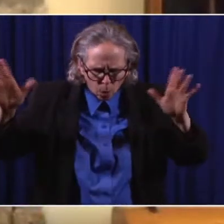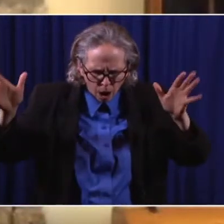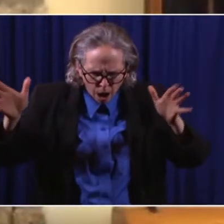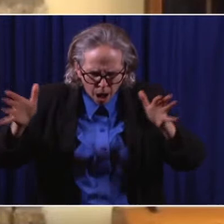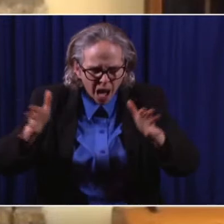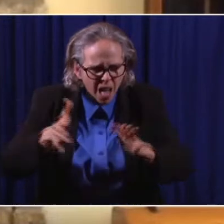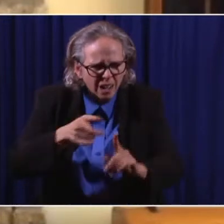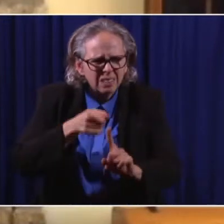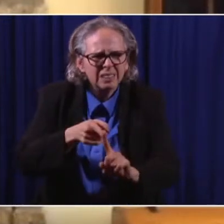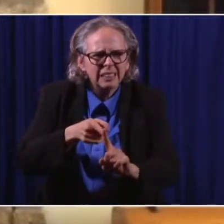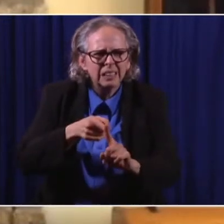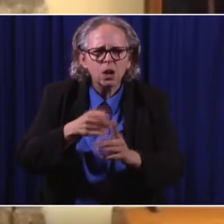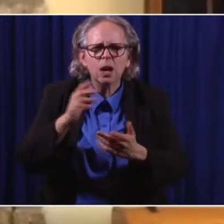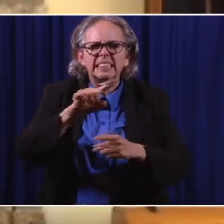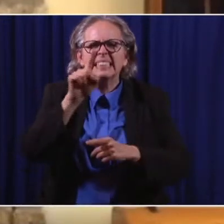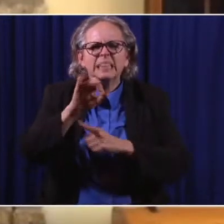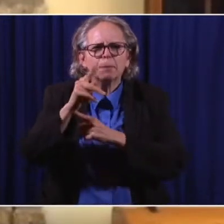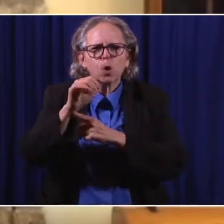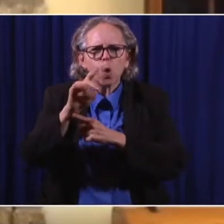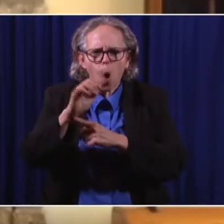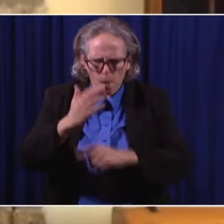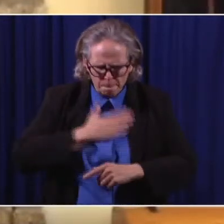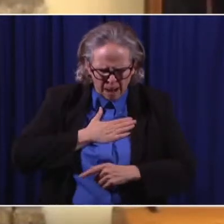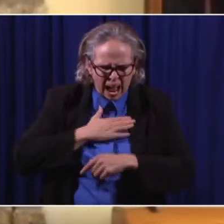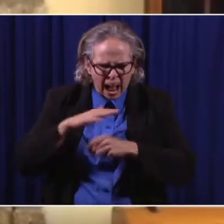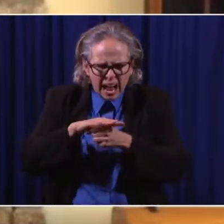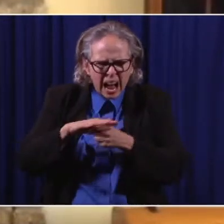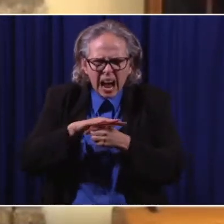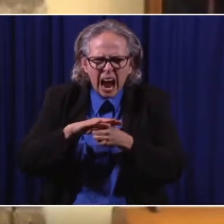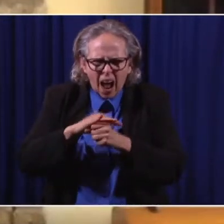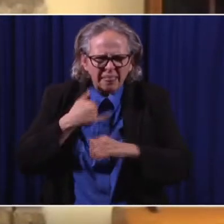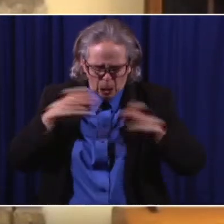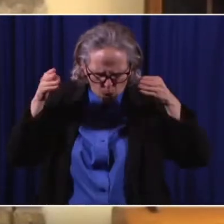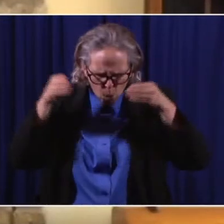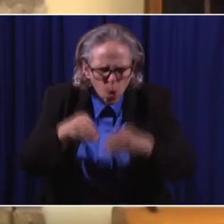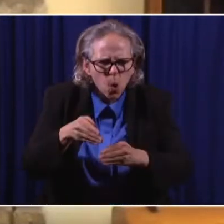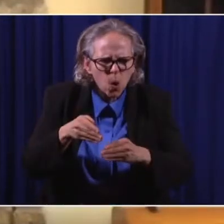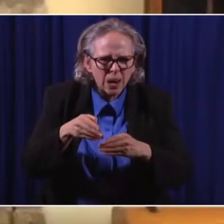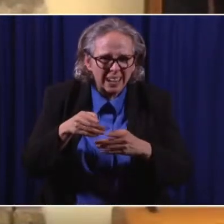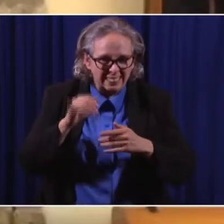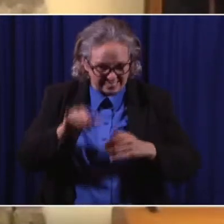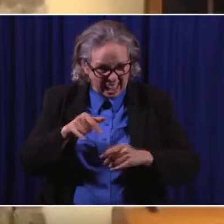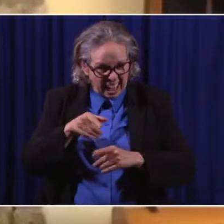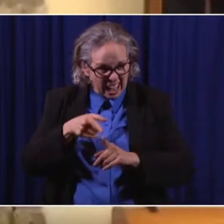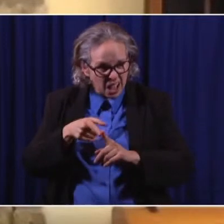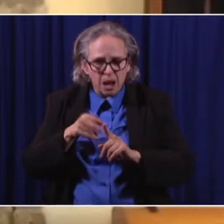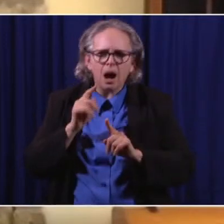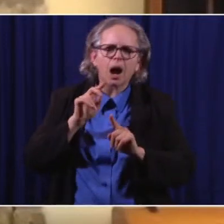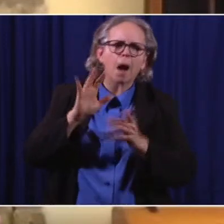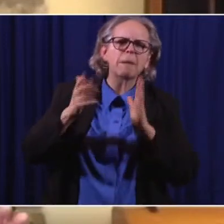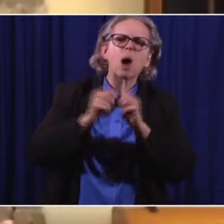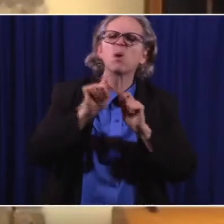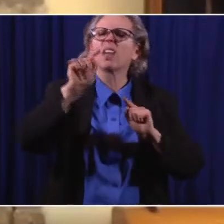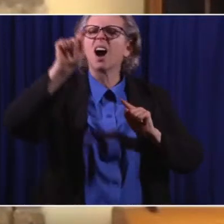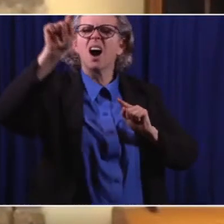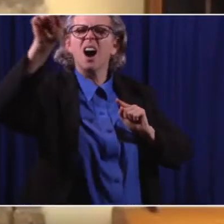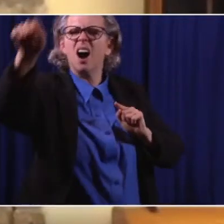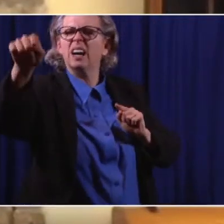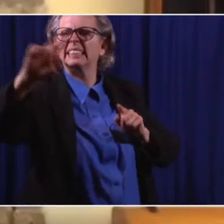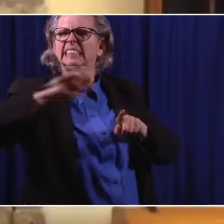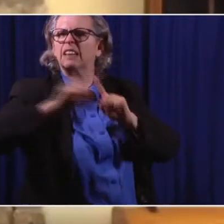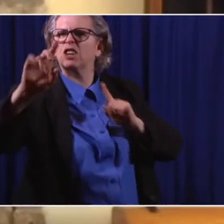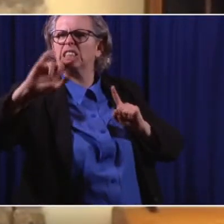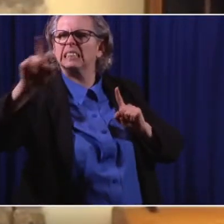may be happening in one part of the county, it may not be quite reflected the same in the other, although the spread now is just going, is going